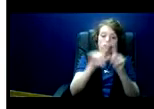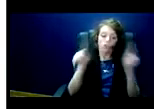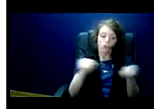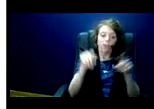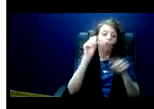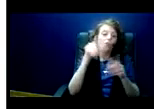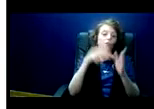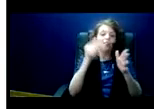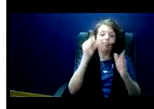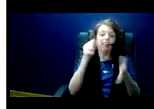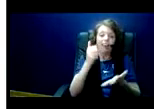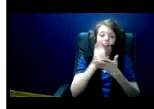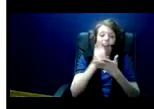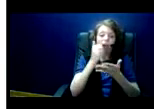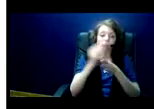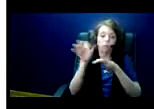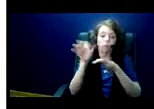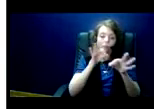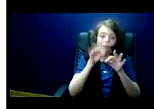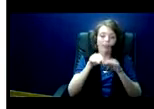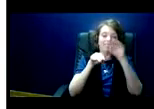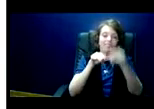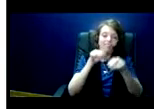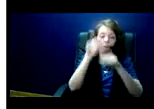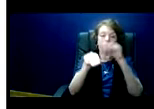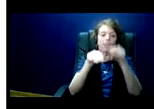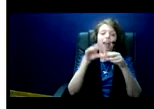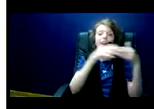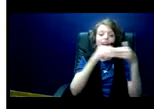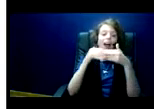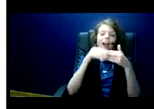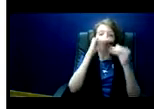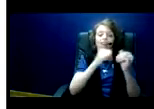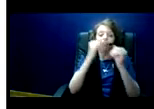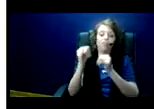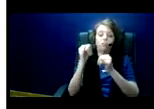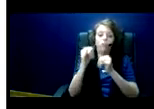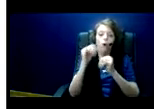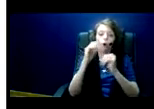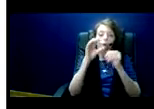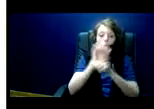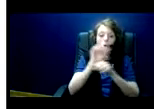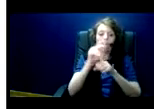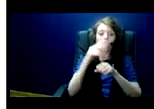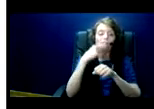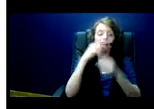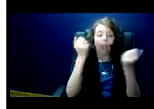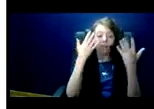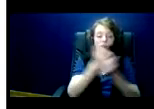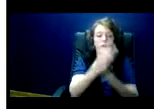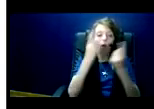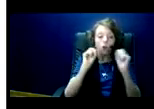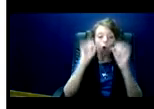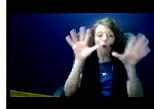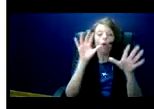so this can help to explain steps. It can also guide individual work if you're saying, okay, everyone, now go do this on your own, not when